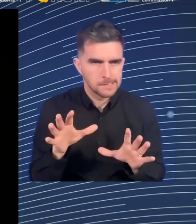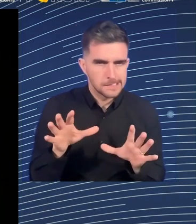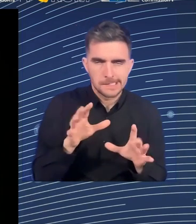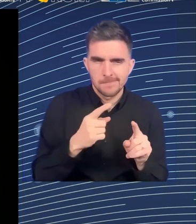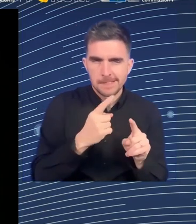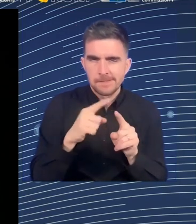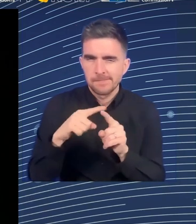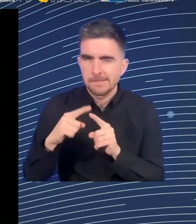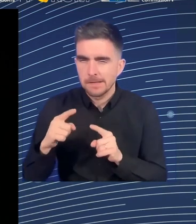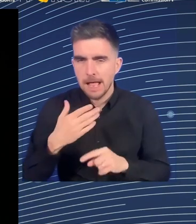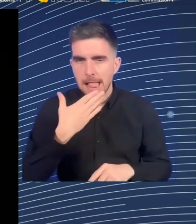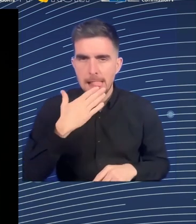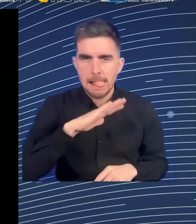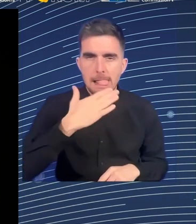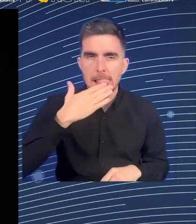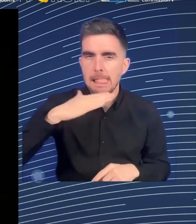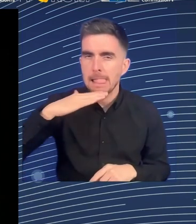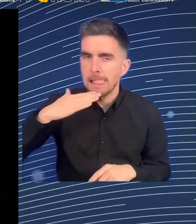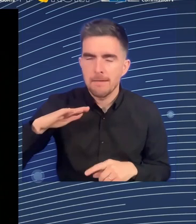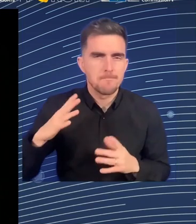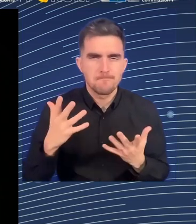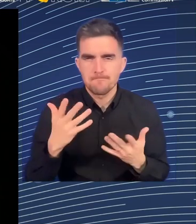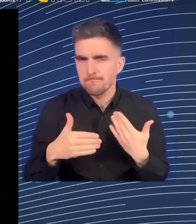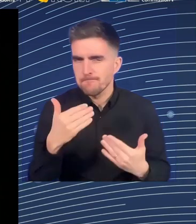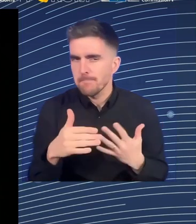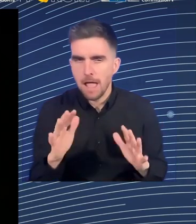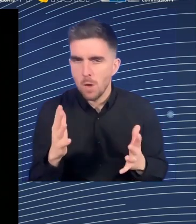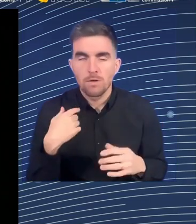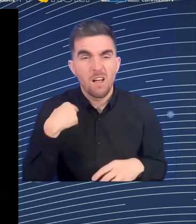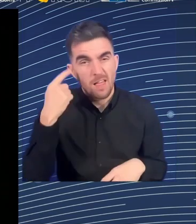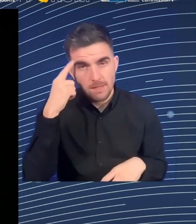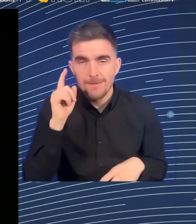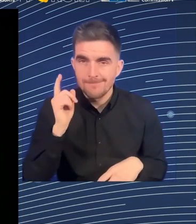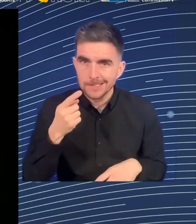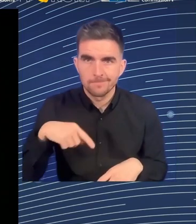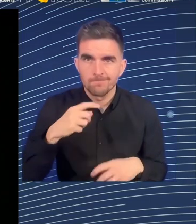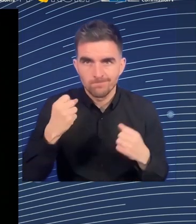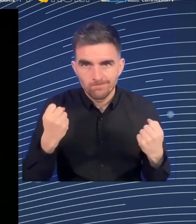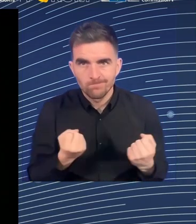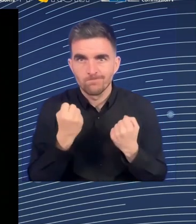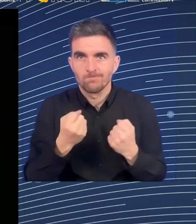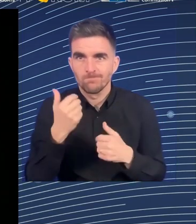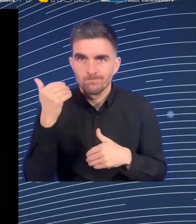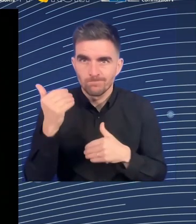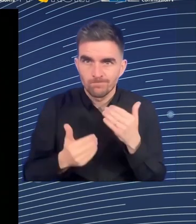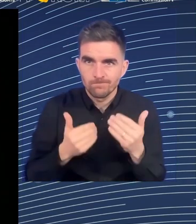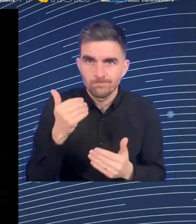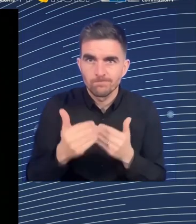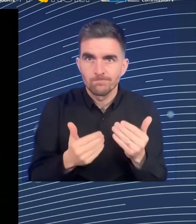targeting the general population, maybe more specific groups. And so that would be one of the group.